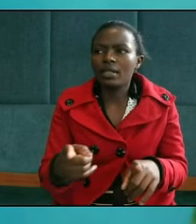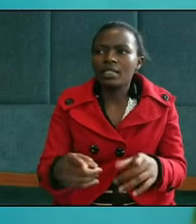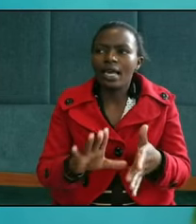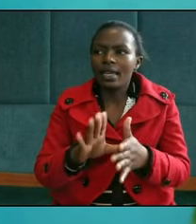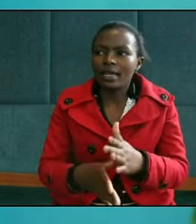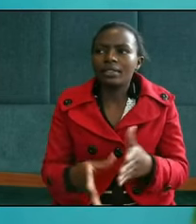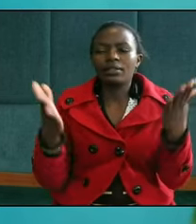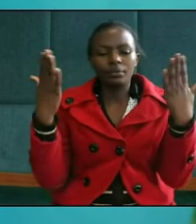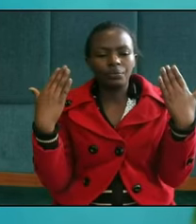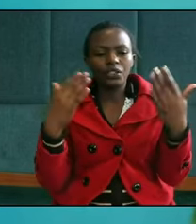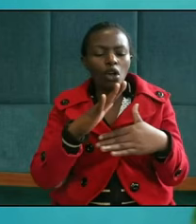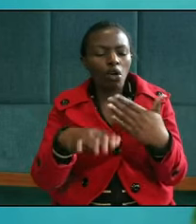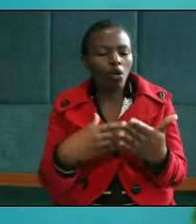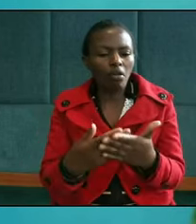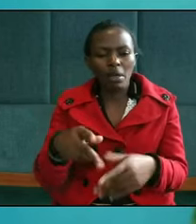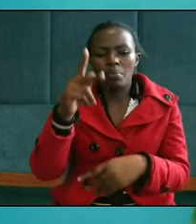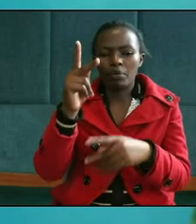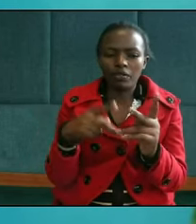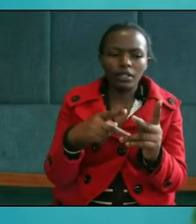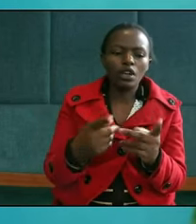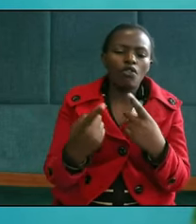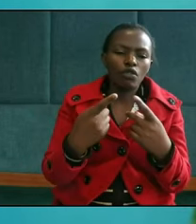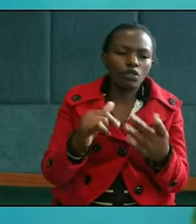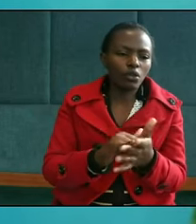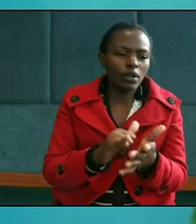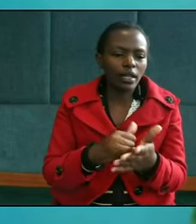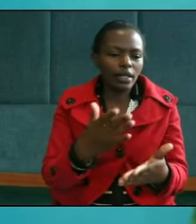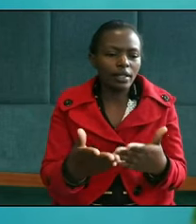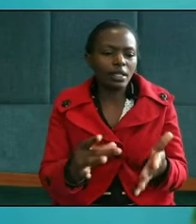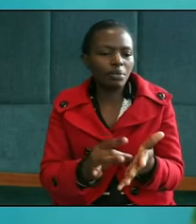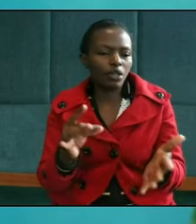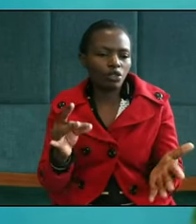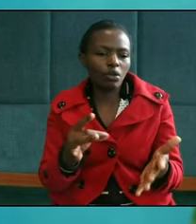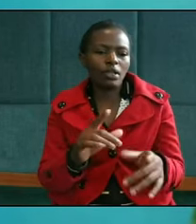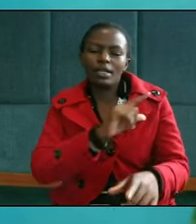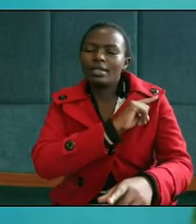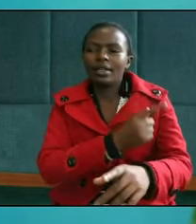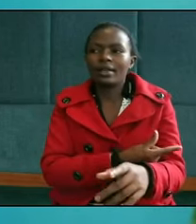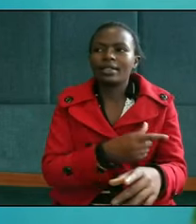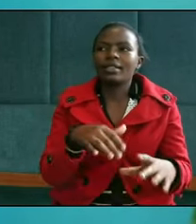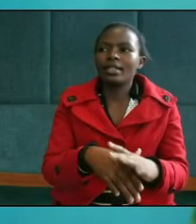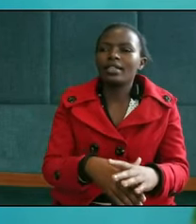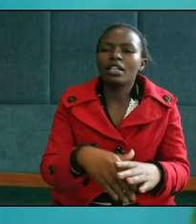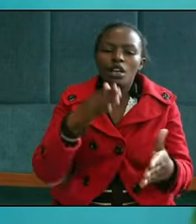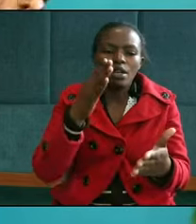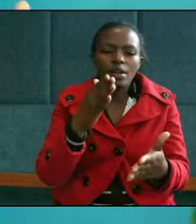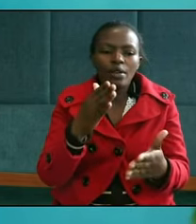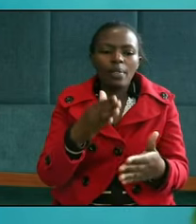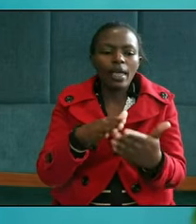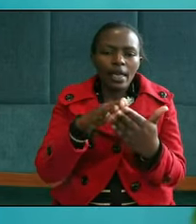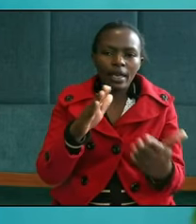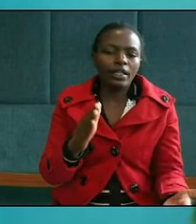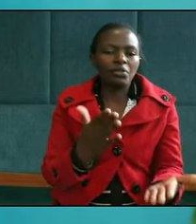harvest, the Hebrew prophets foretold the bestowal of spiritual grace in extraordinary measure